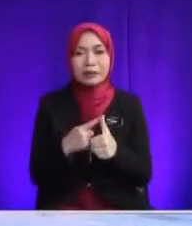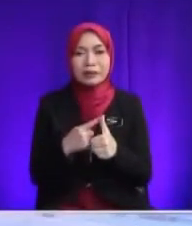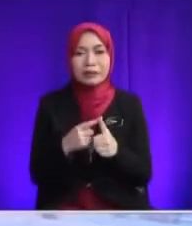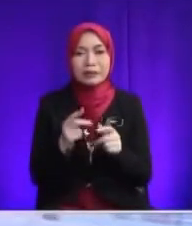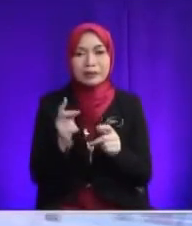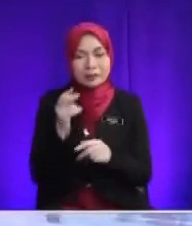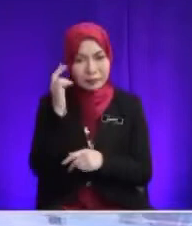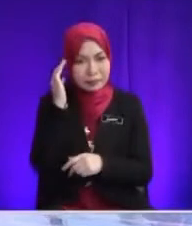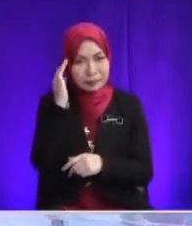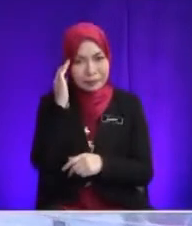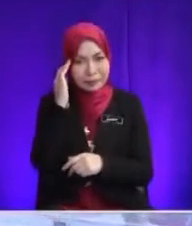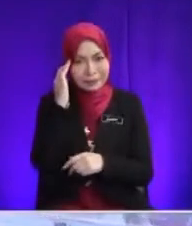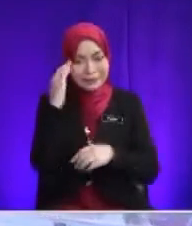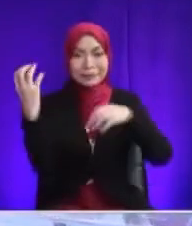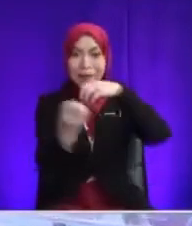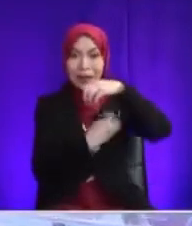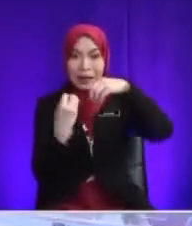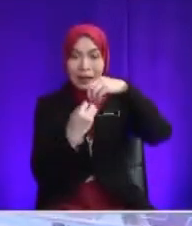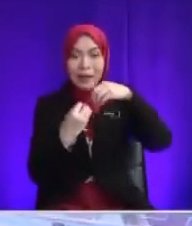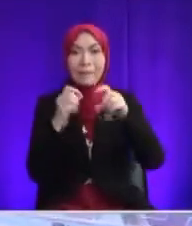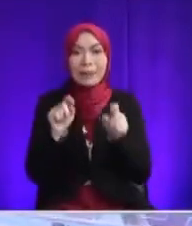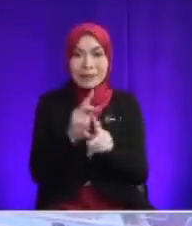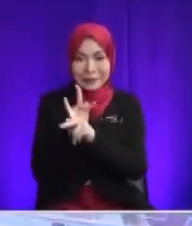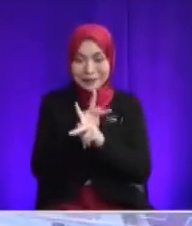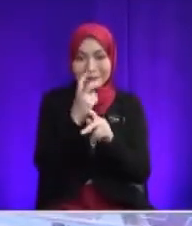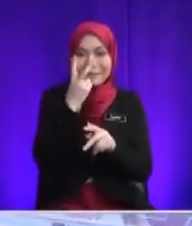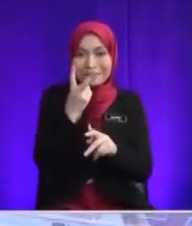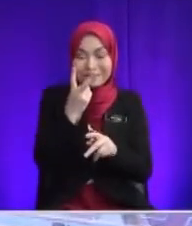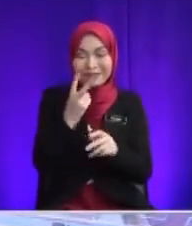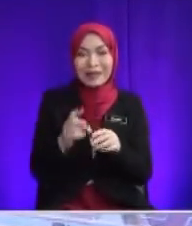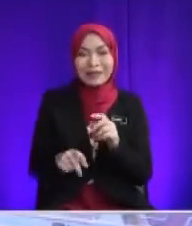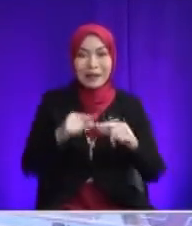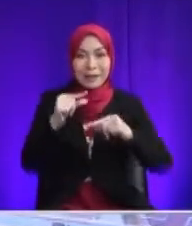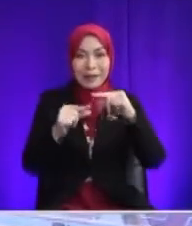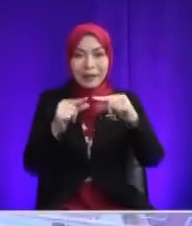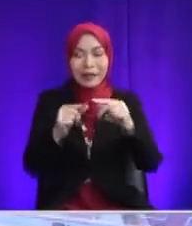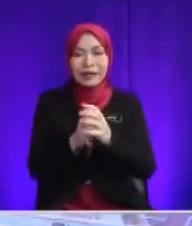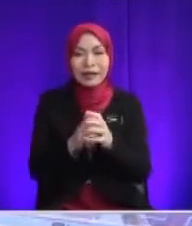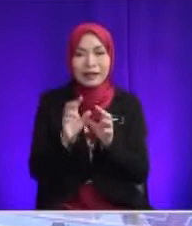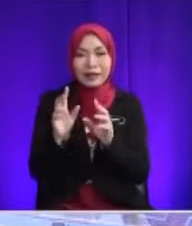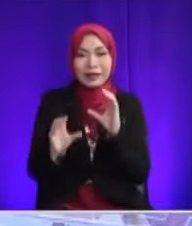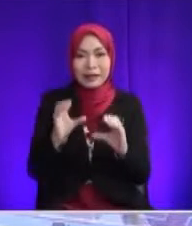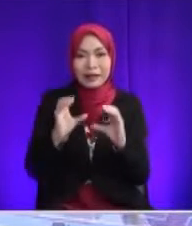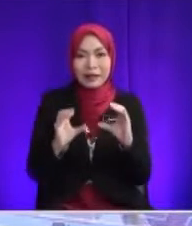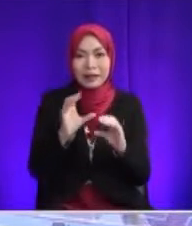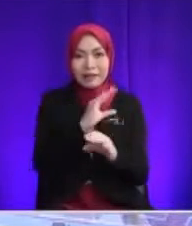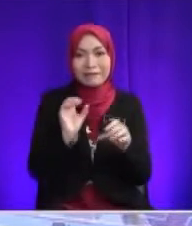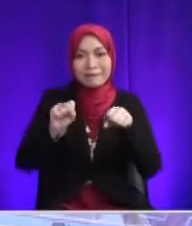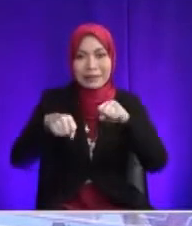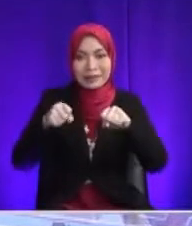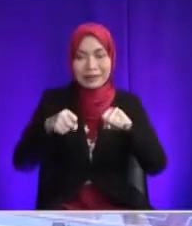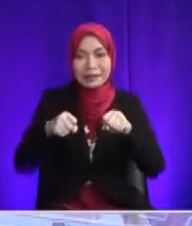of the surroundings and keep a close eye on any moving vehicles, particularly motorcycles.